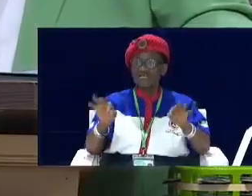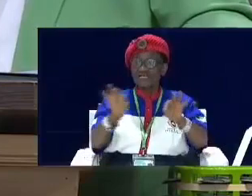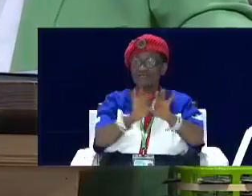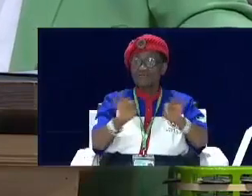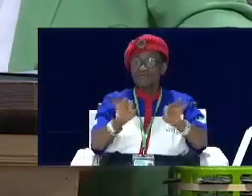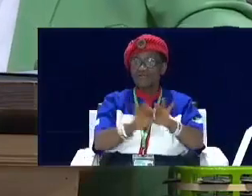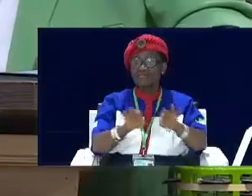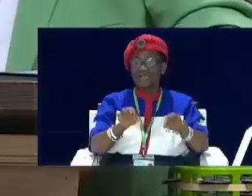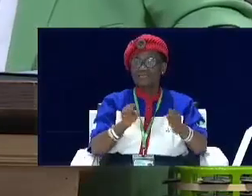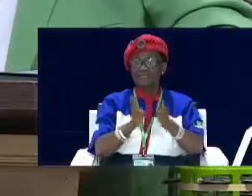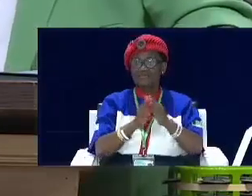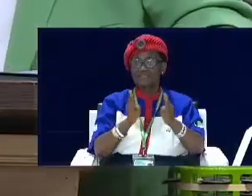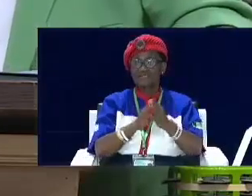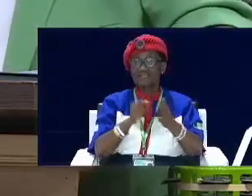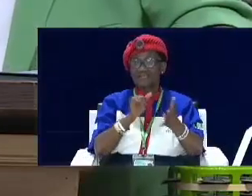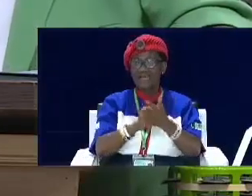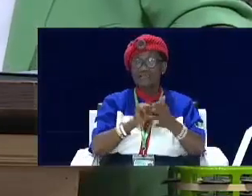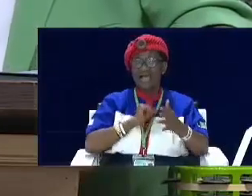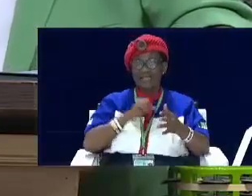It wasn't